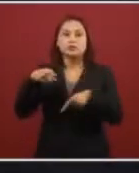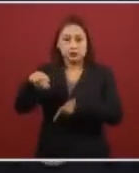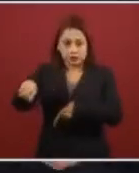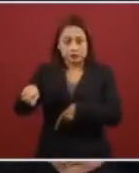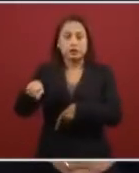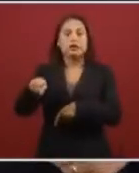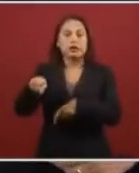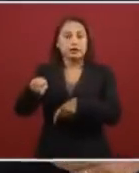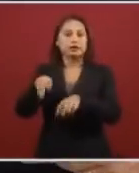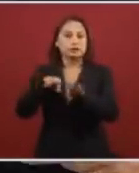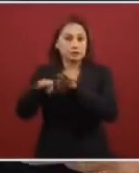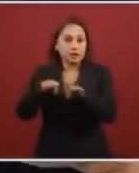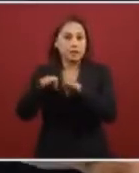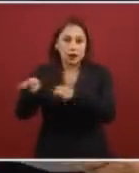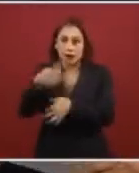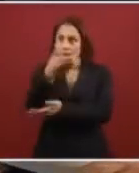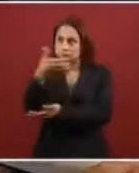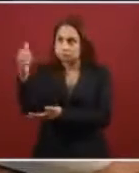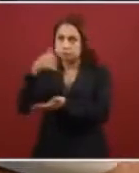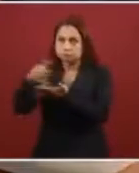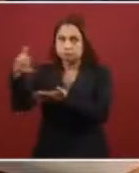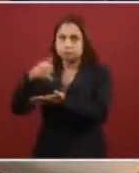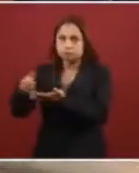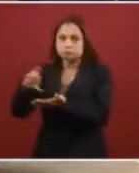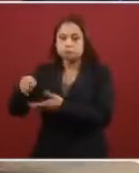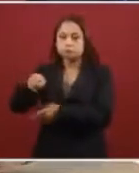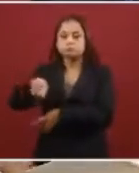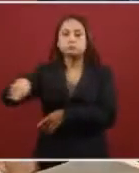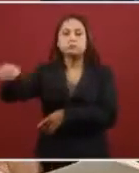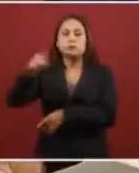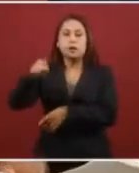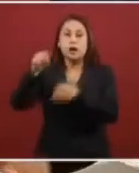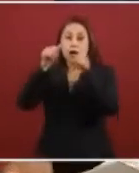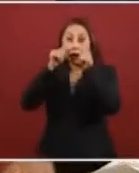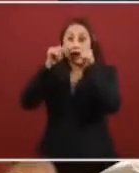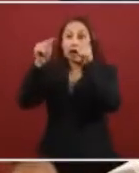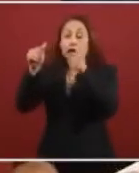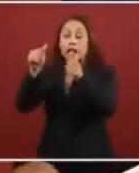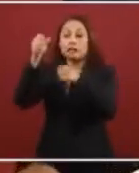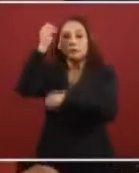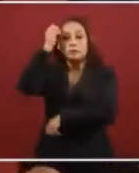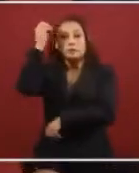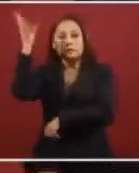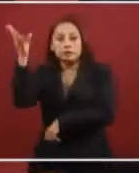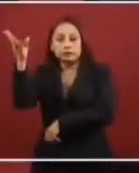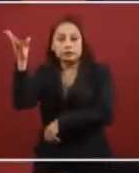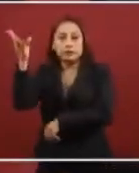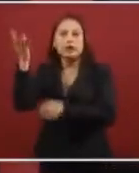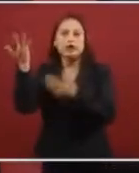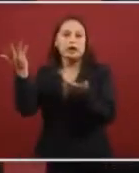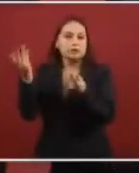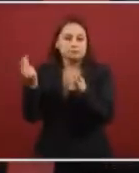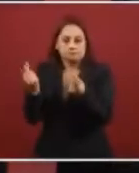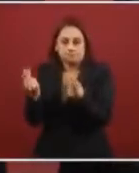producer was not taken into account and they're being excluded. De inmediato. Immediately,